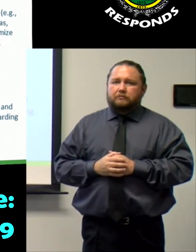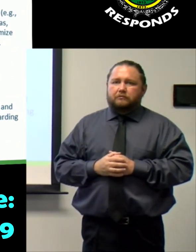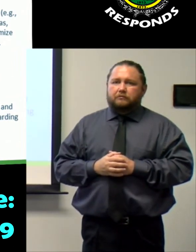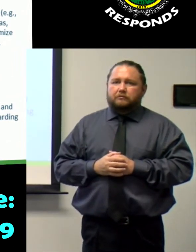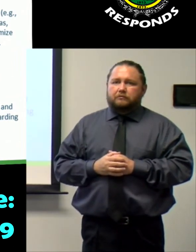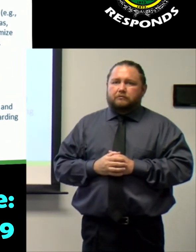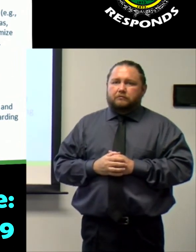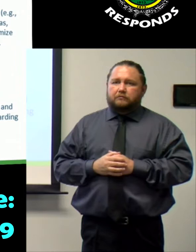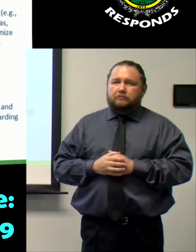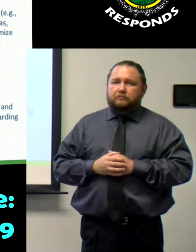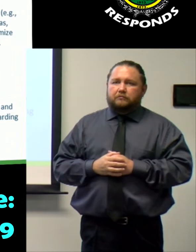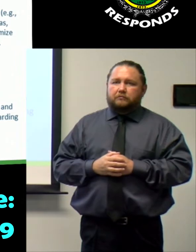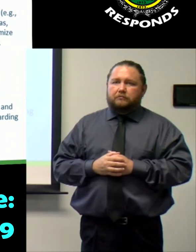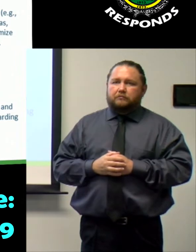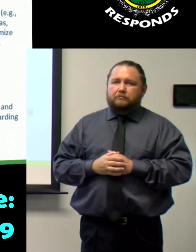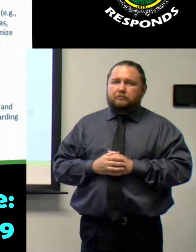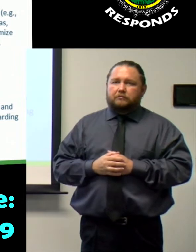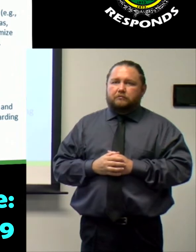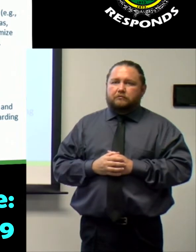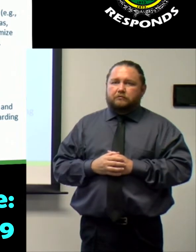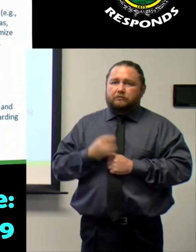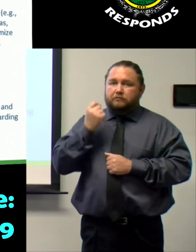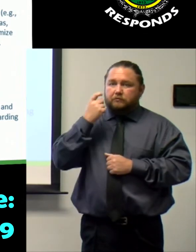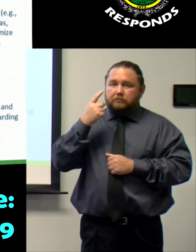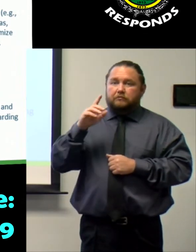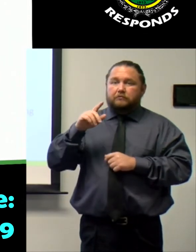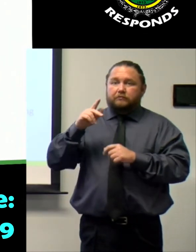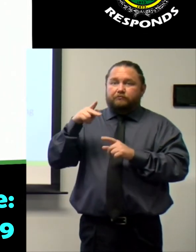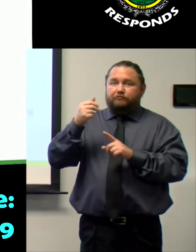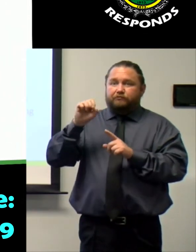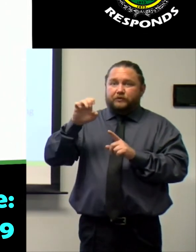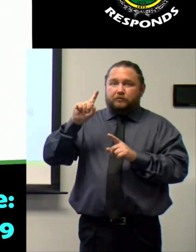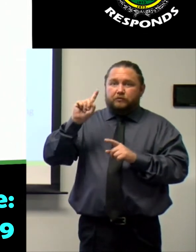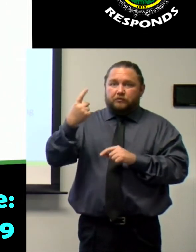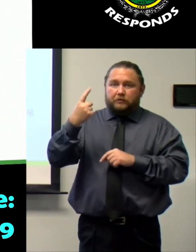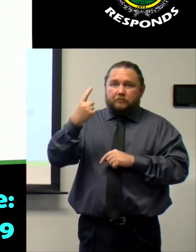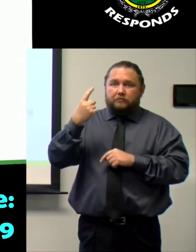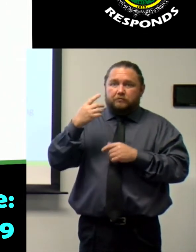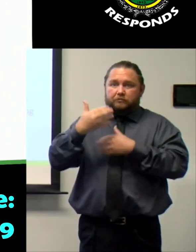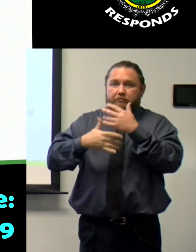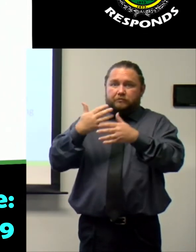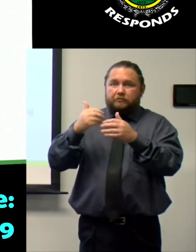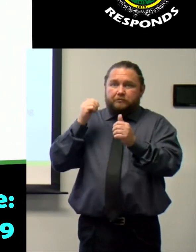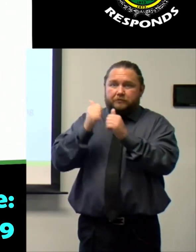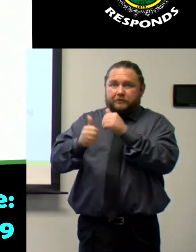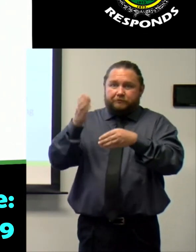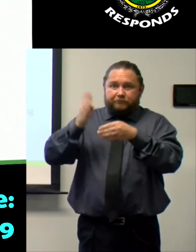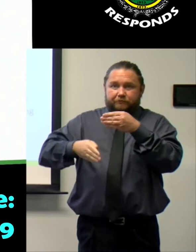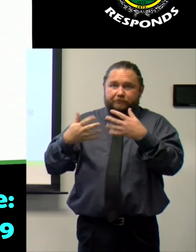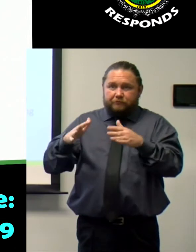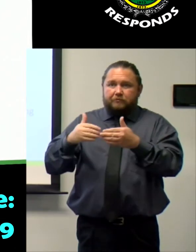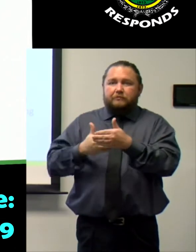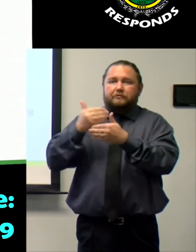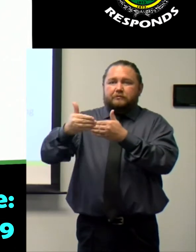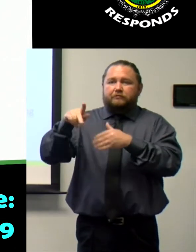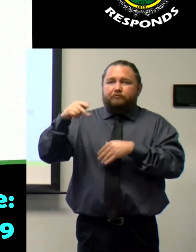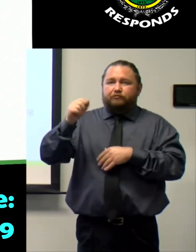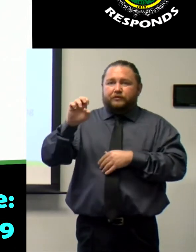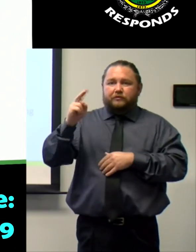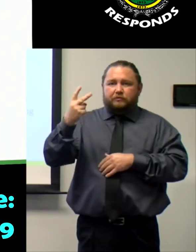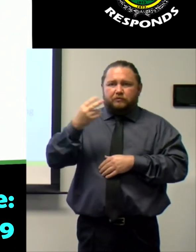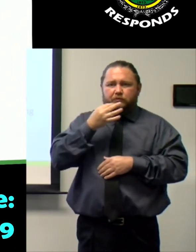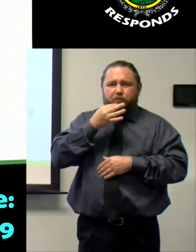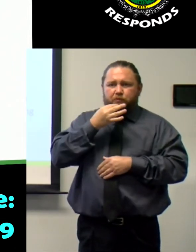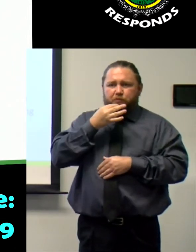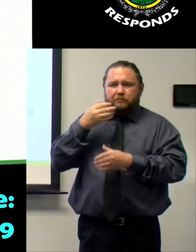to entering phase 2, because once you've had the 14 days of a downward trajectory in terms of